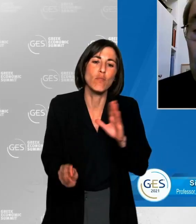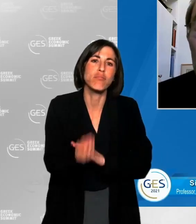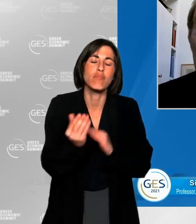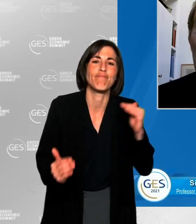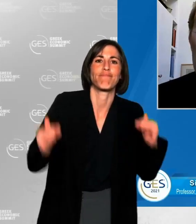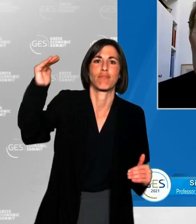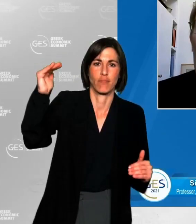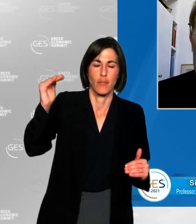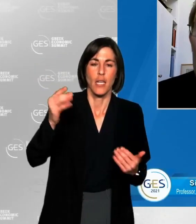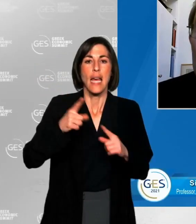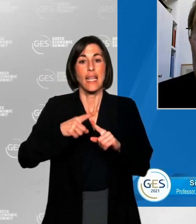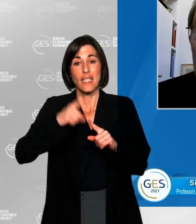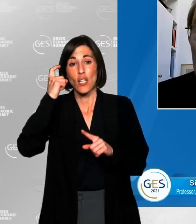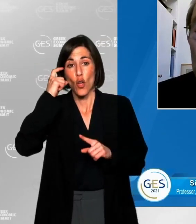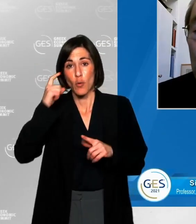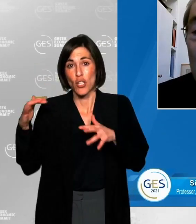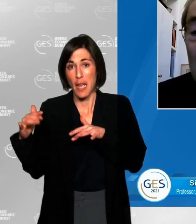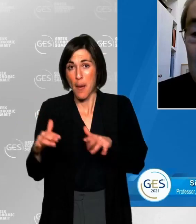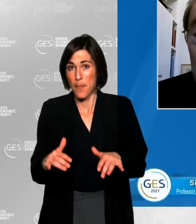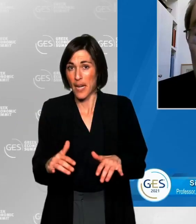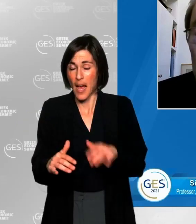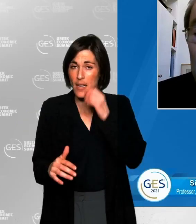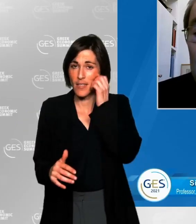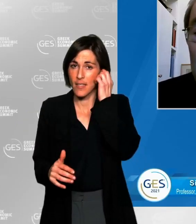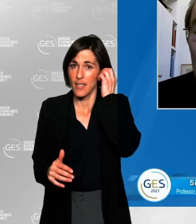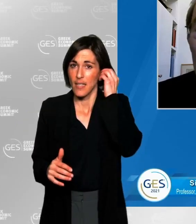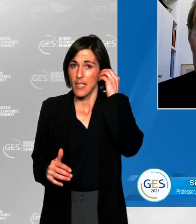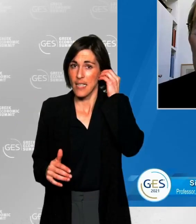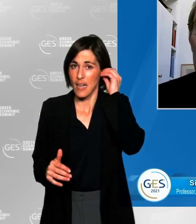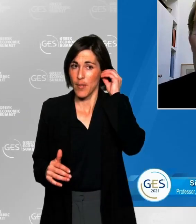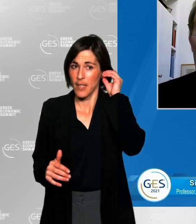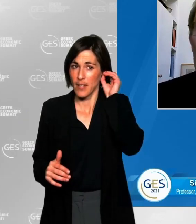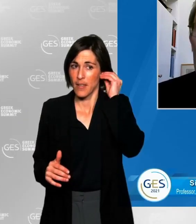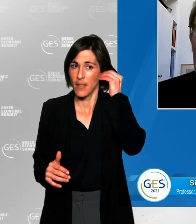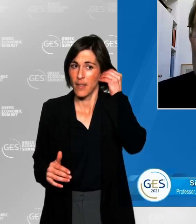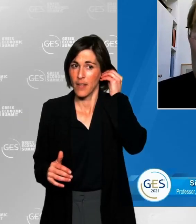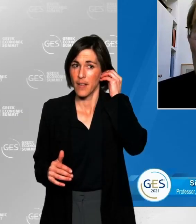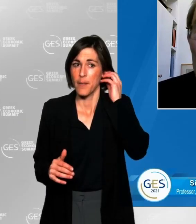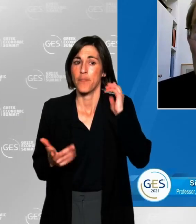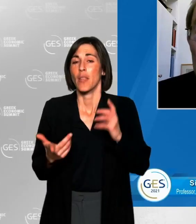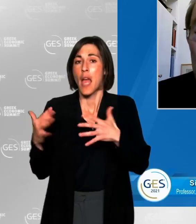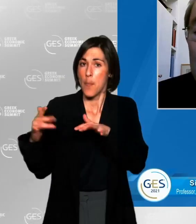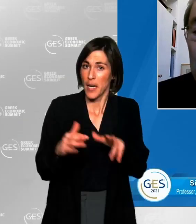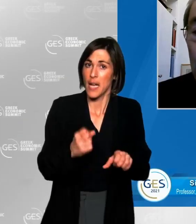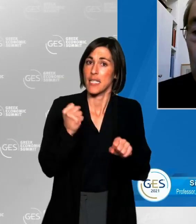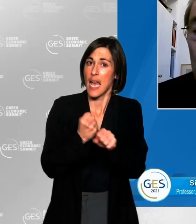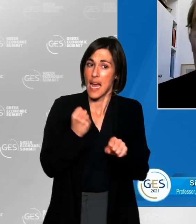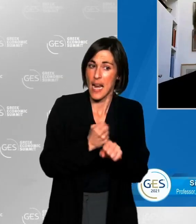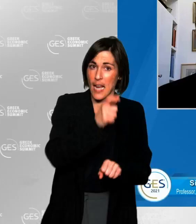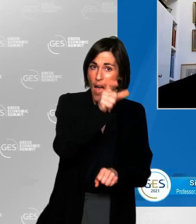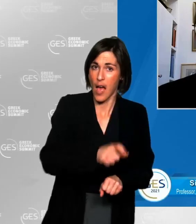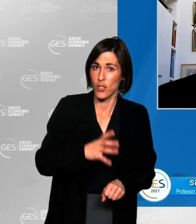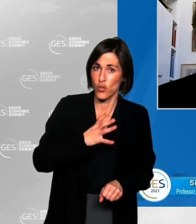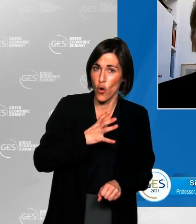affecting also groups of highly skilled workers in a way that we're not sure yet, so we